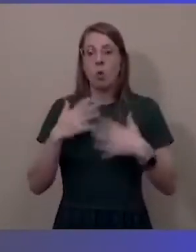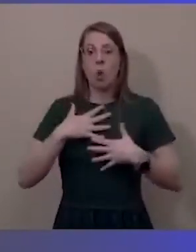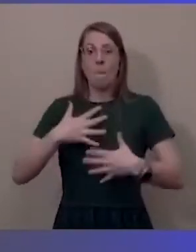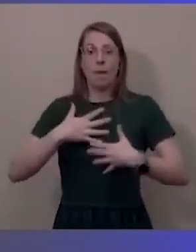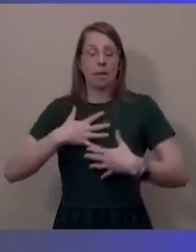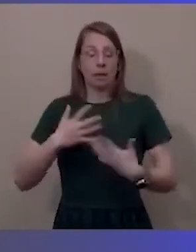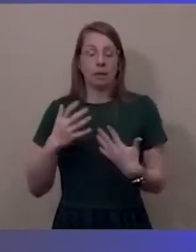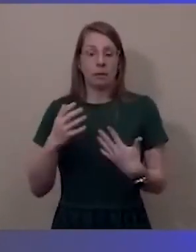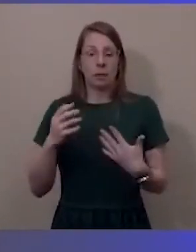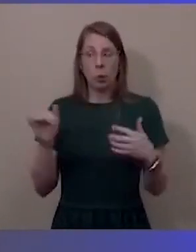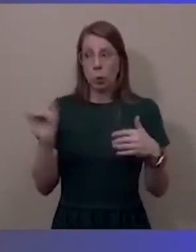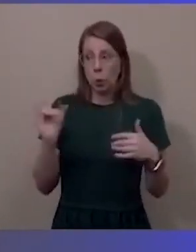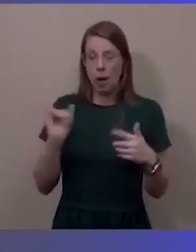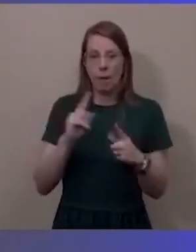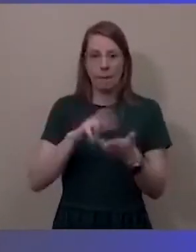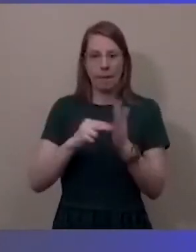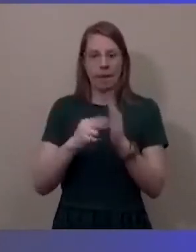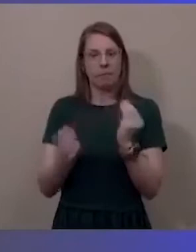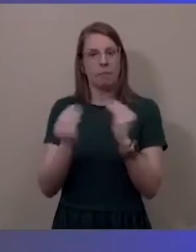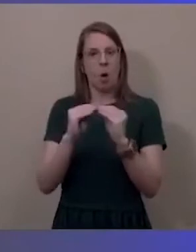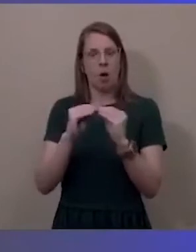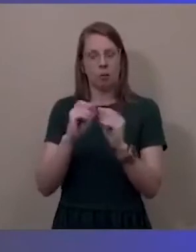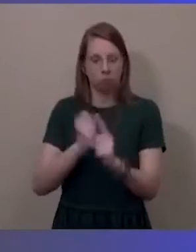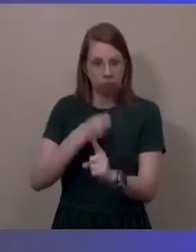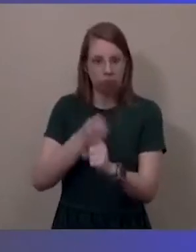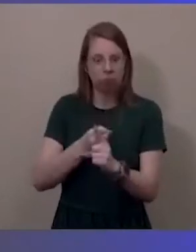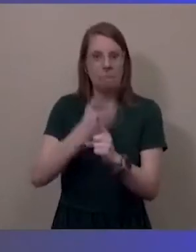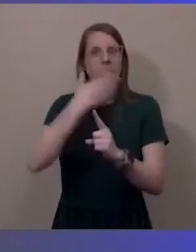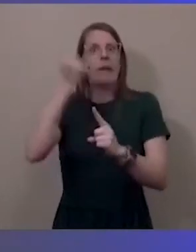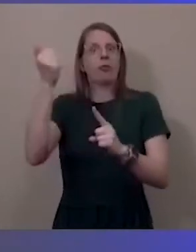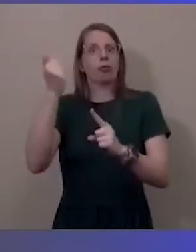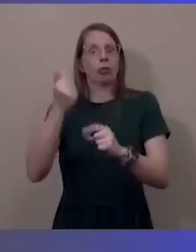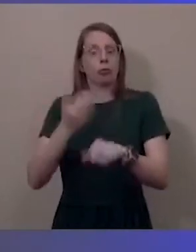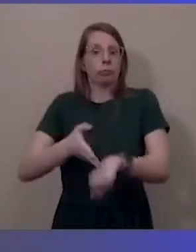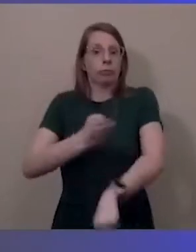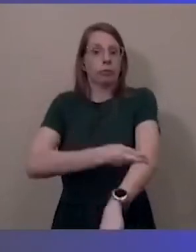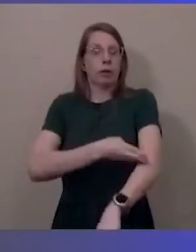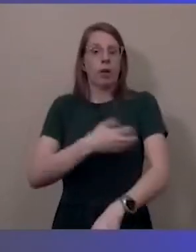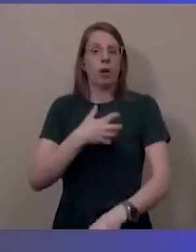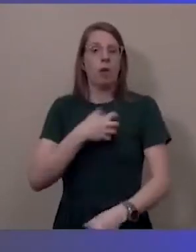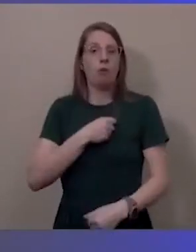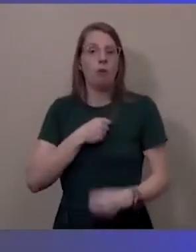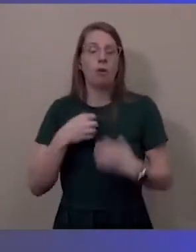that have a bigger impact? And the answer is really you need to push your heart and lungs,